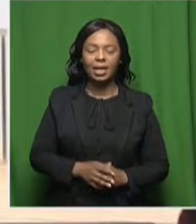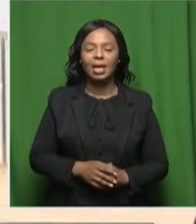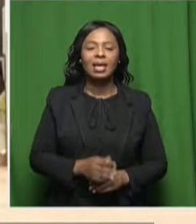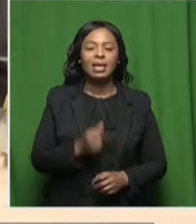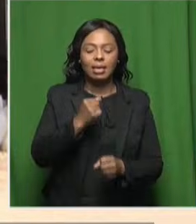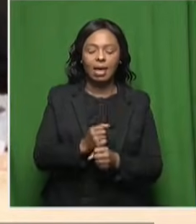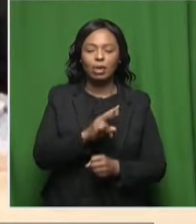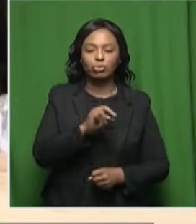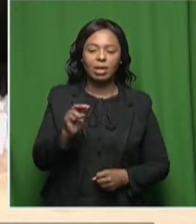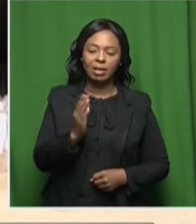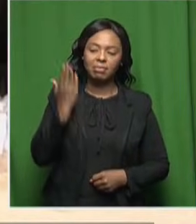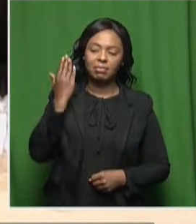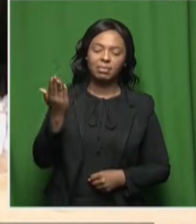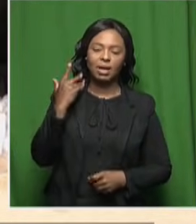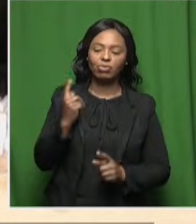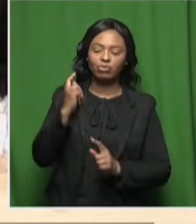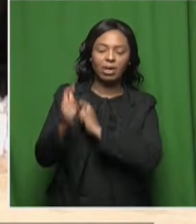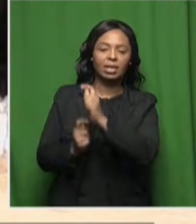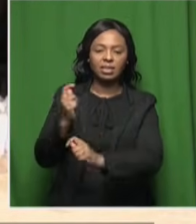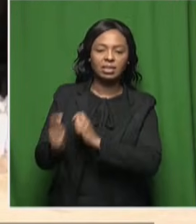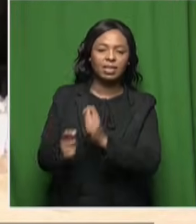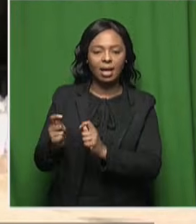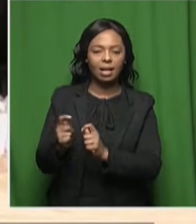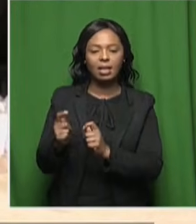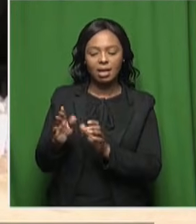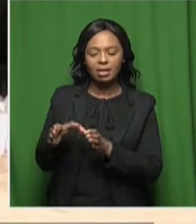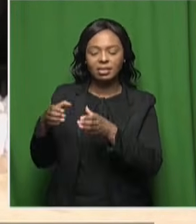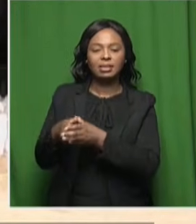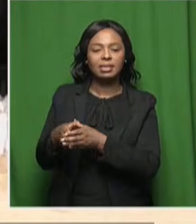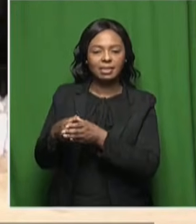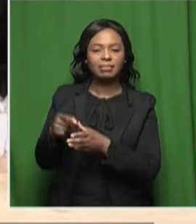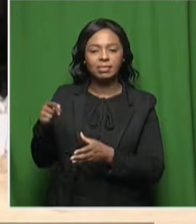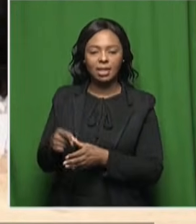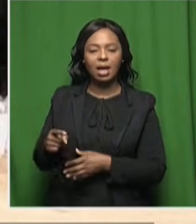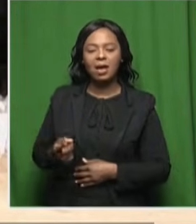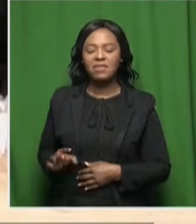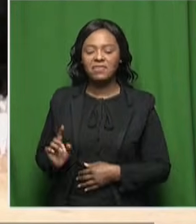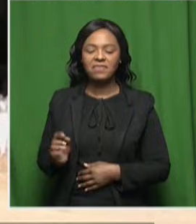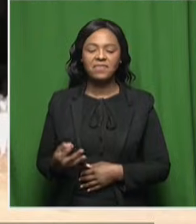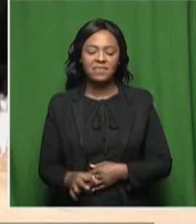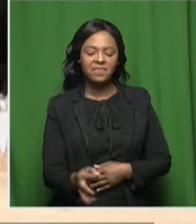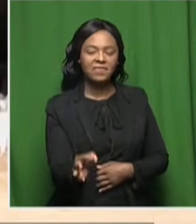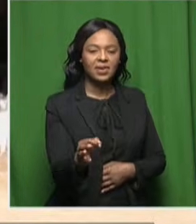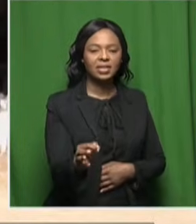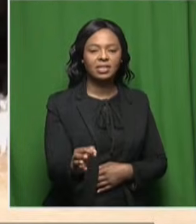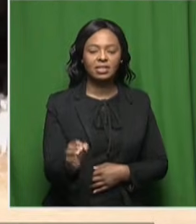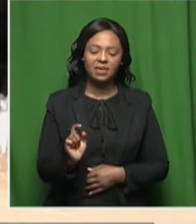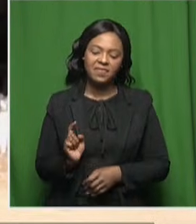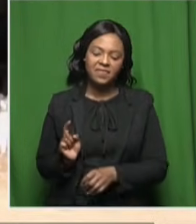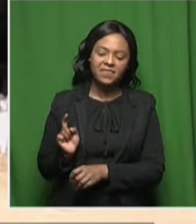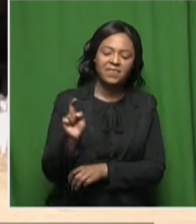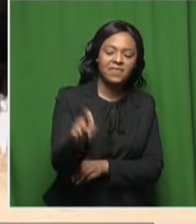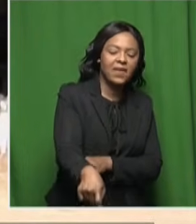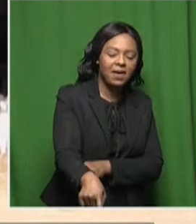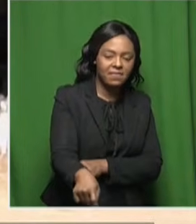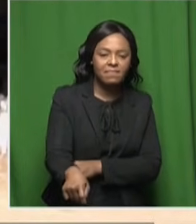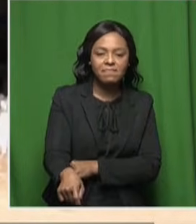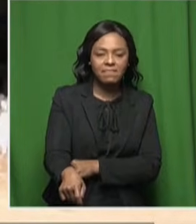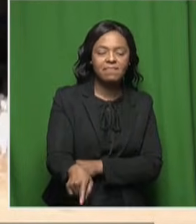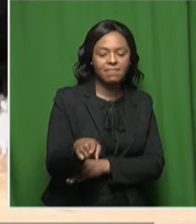years, traditional fishermen would come and bring their catch of mullet. And there is an art